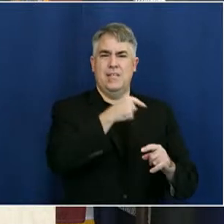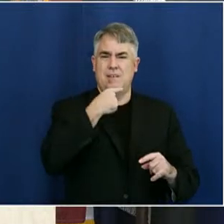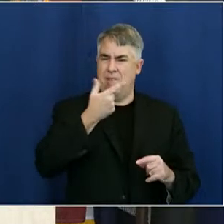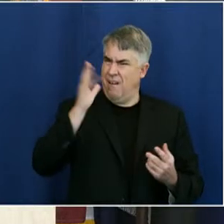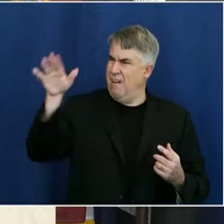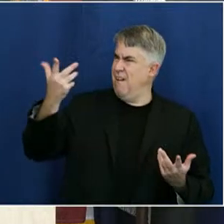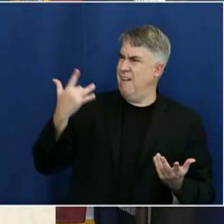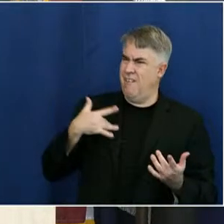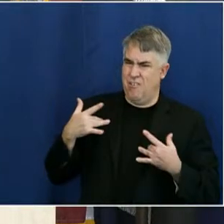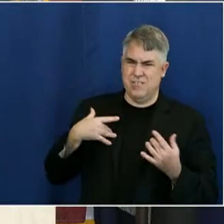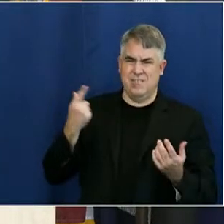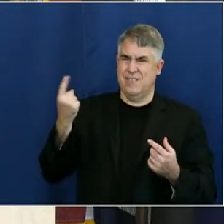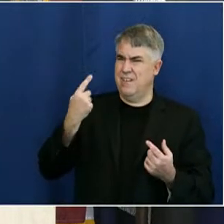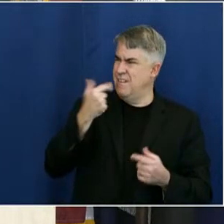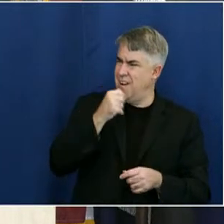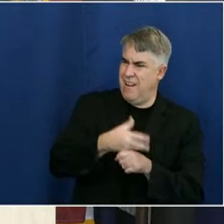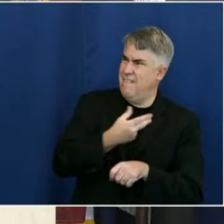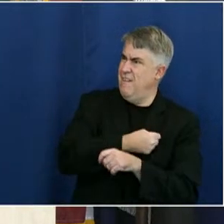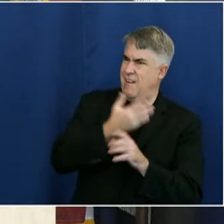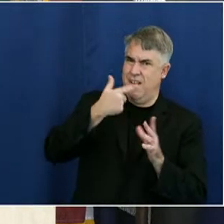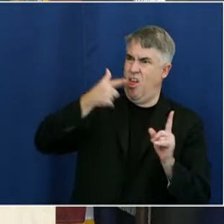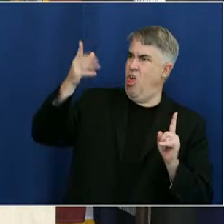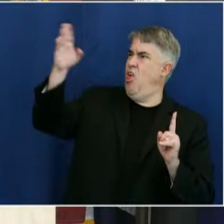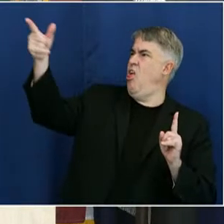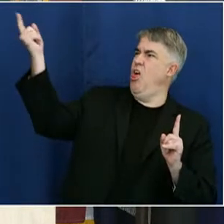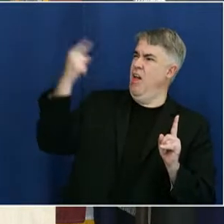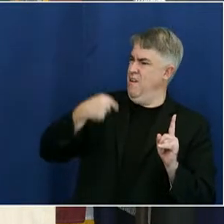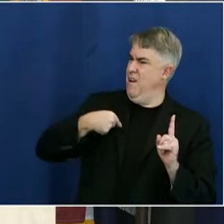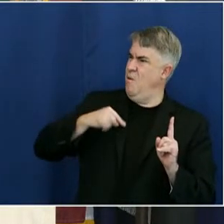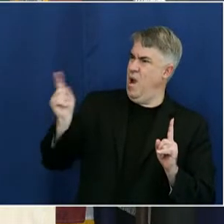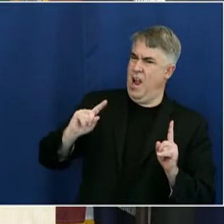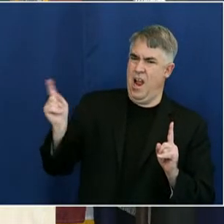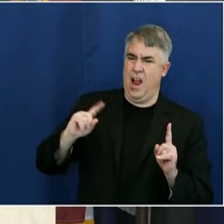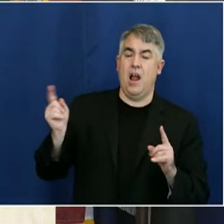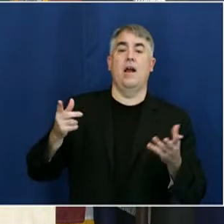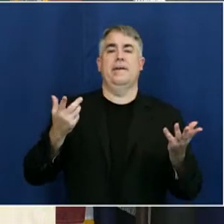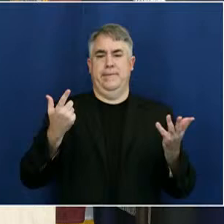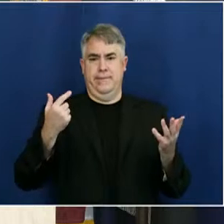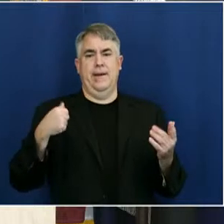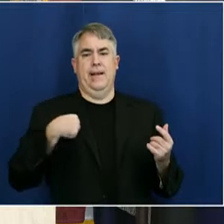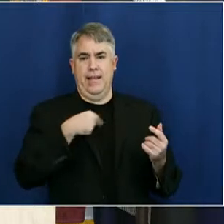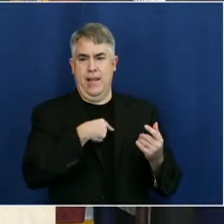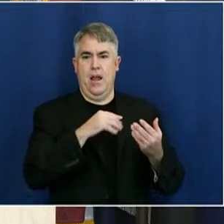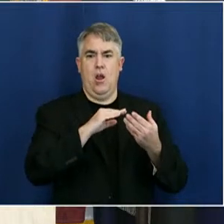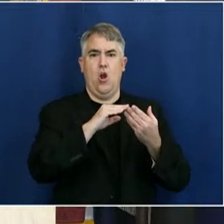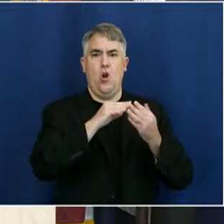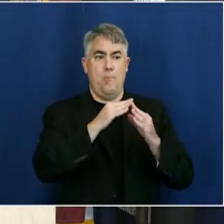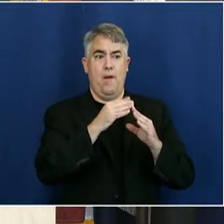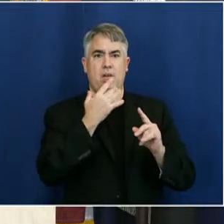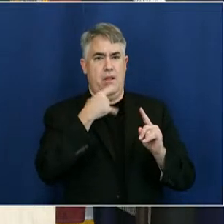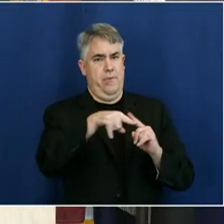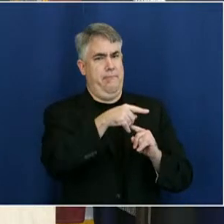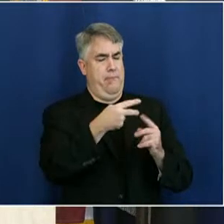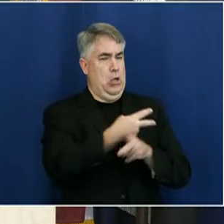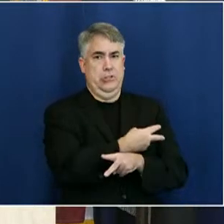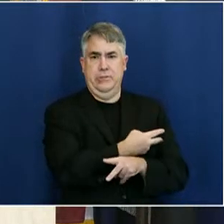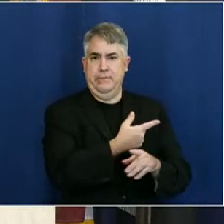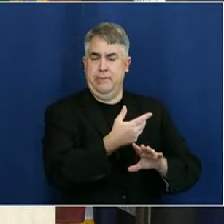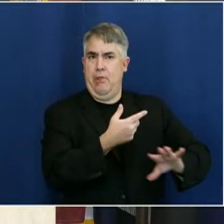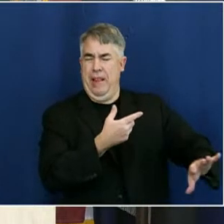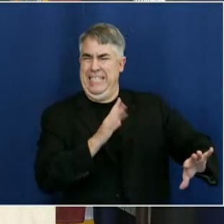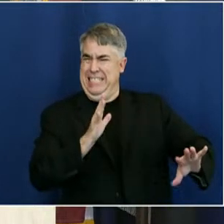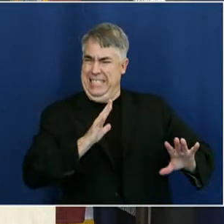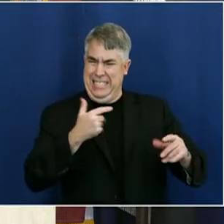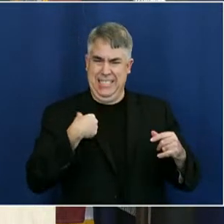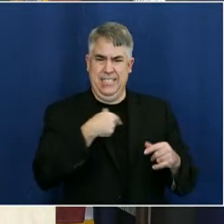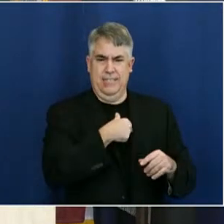of vaccines that have been administered, specifically to communities of color. With healthcare equity being our top priority